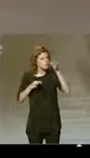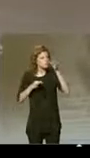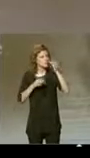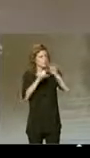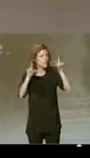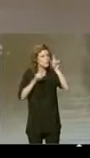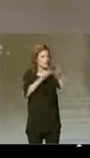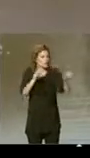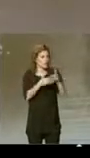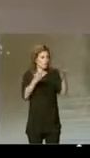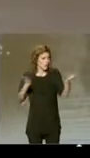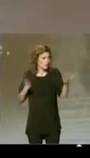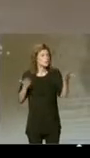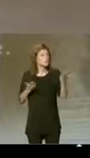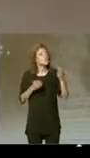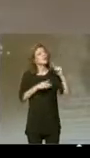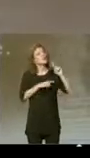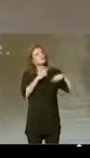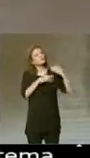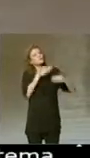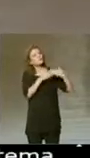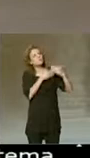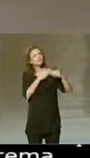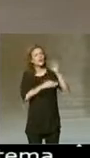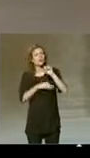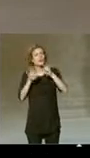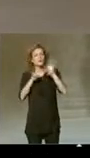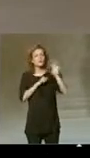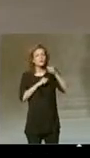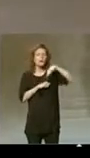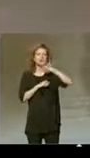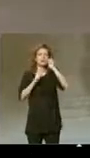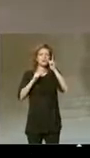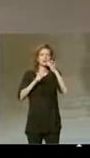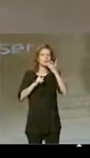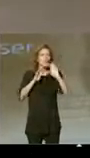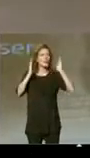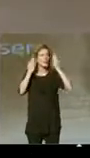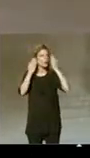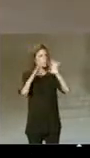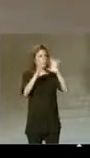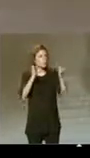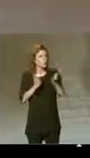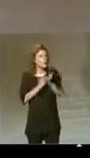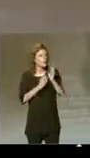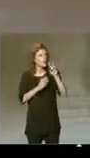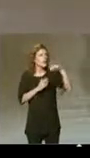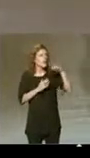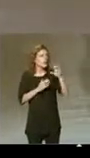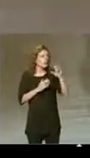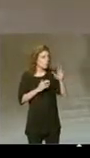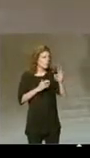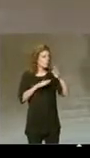it seems like this is what the system tells the users. After the 90s, when I was in the World